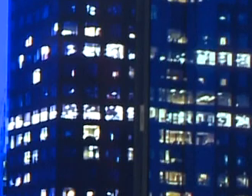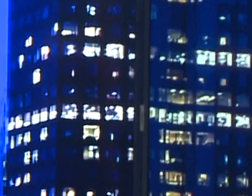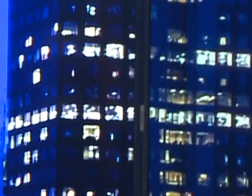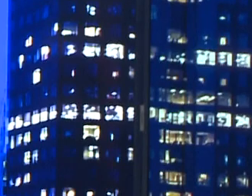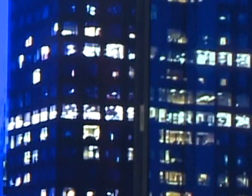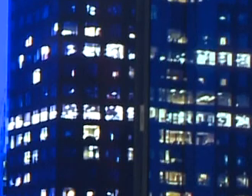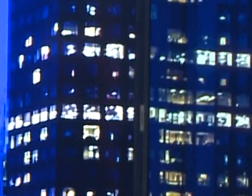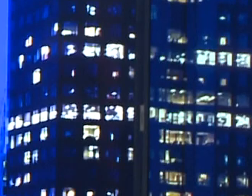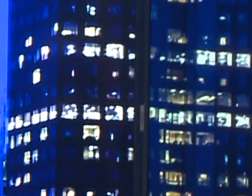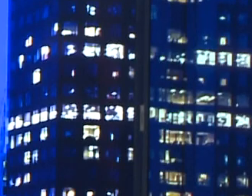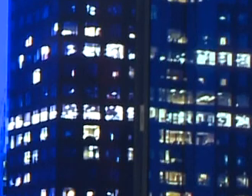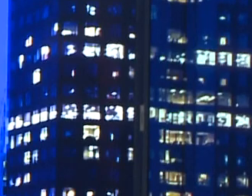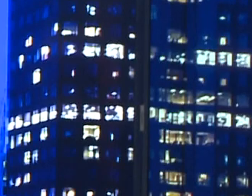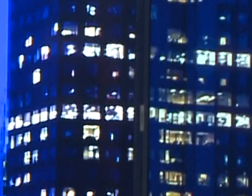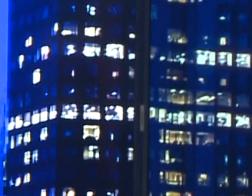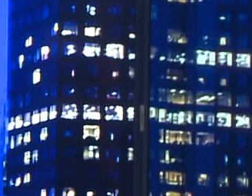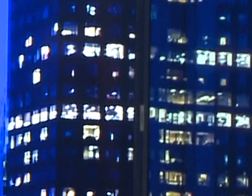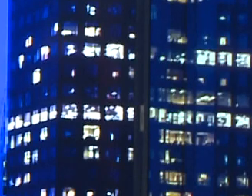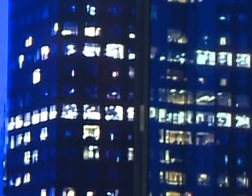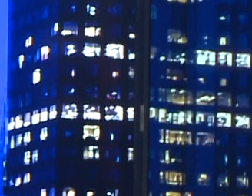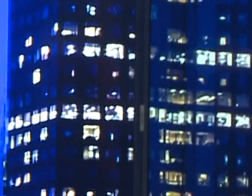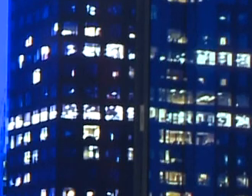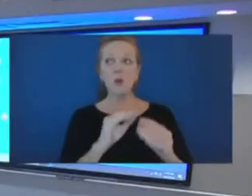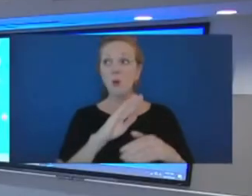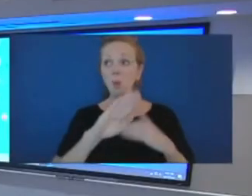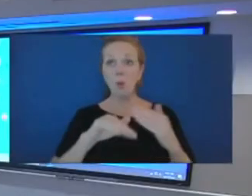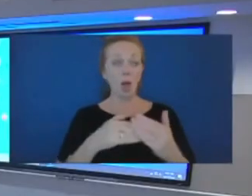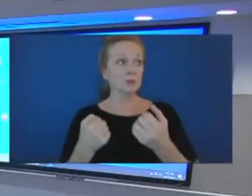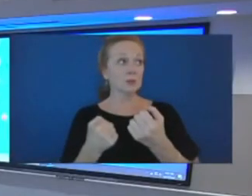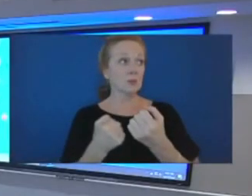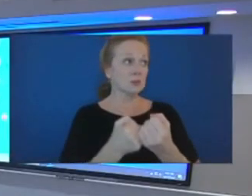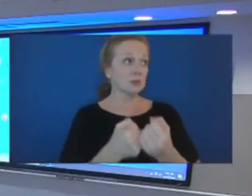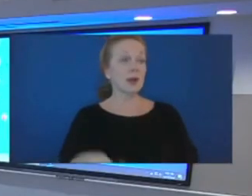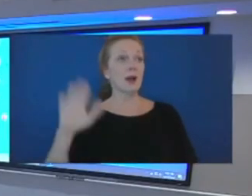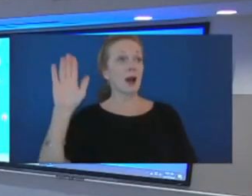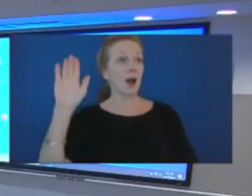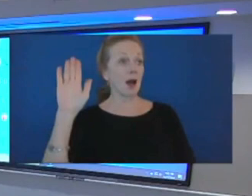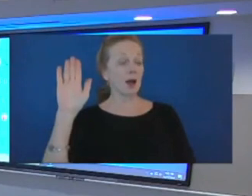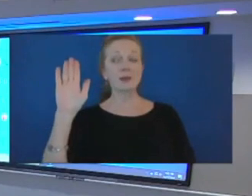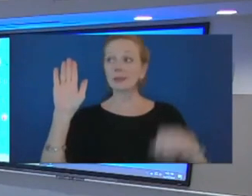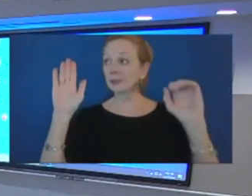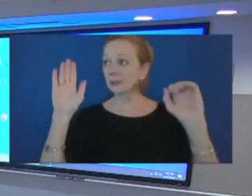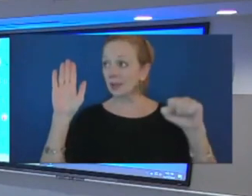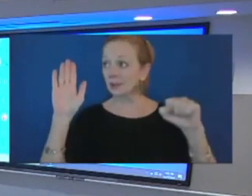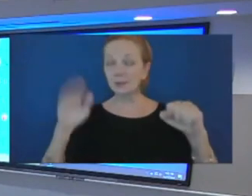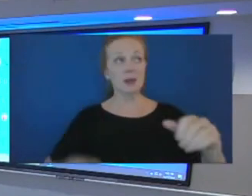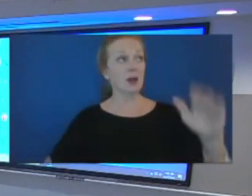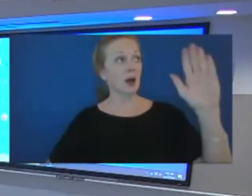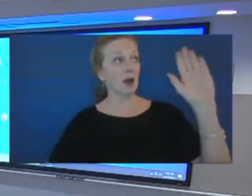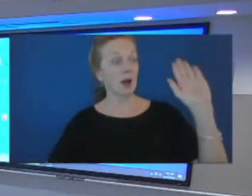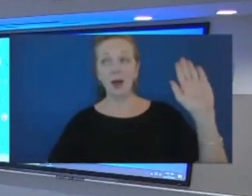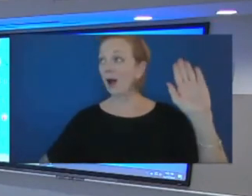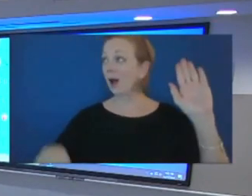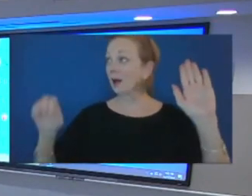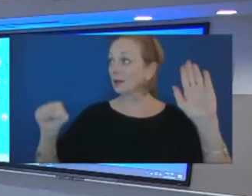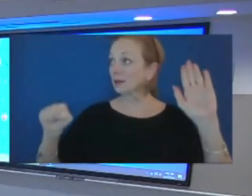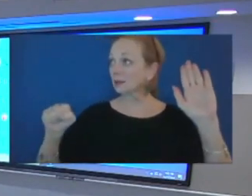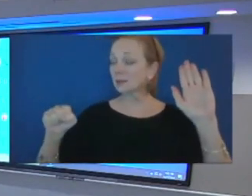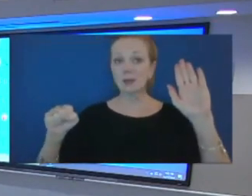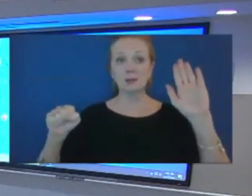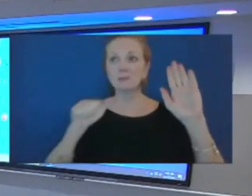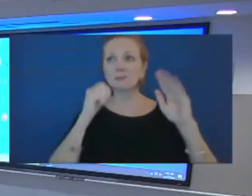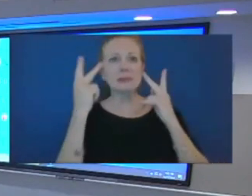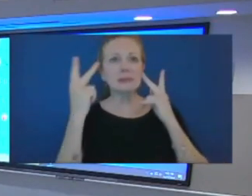Tonight, more security options for Charlotte Transportation. With a unanimous decision, City Council approved a video security system for CATS.